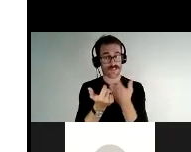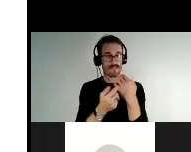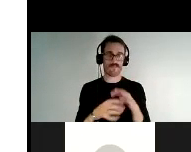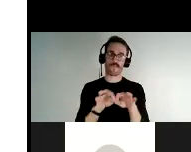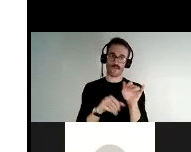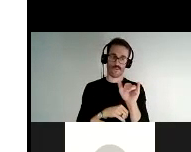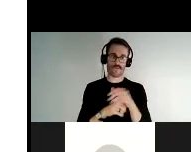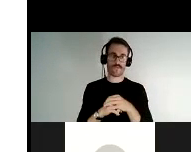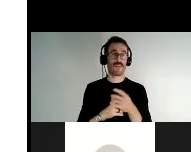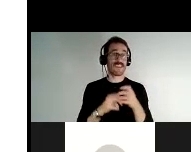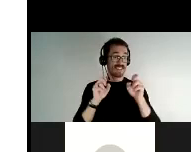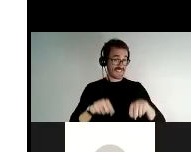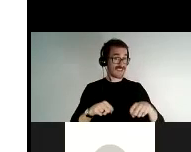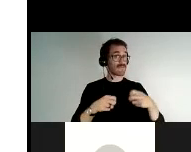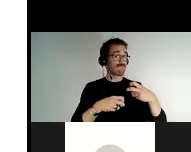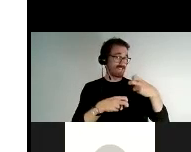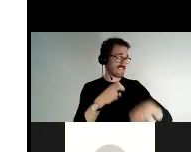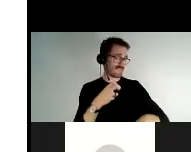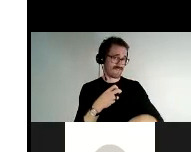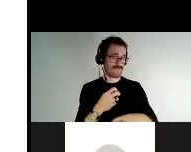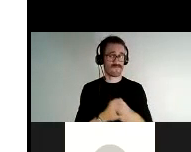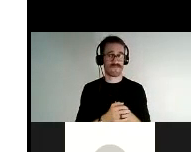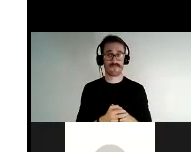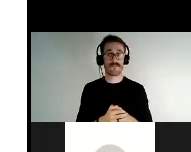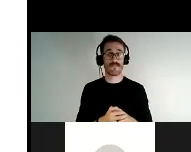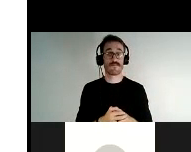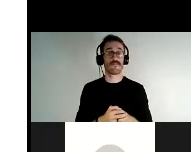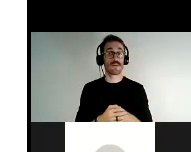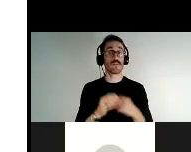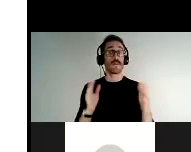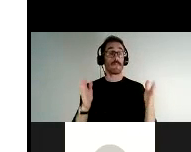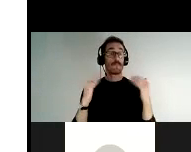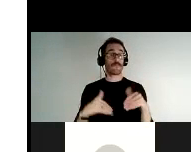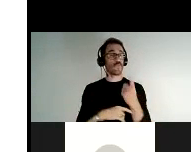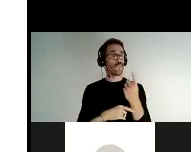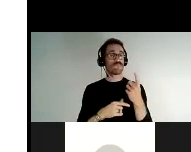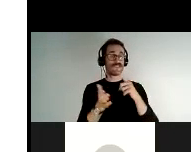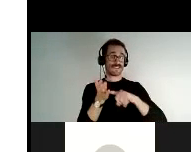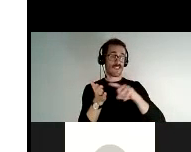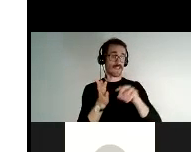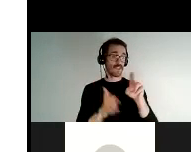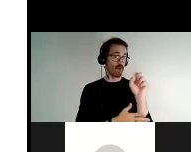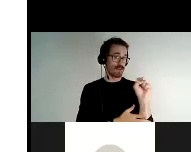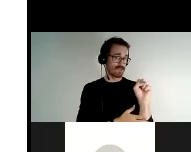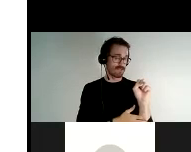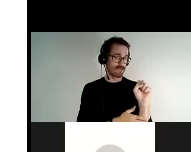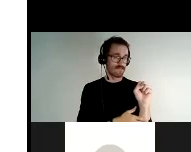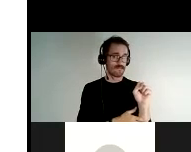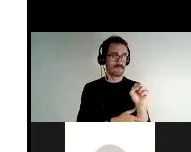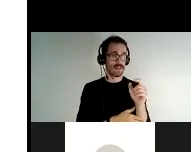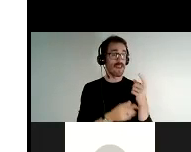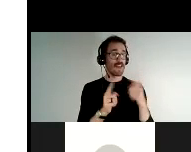out. Okay. This was a study done in the United States in